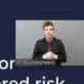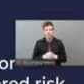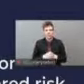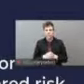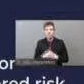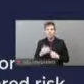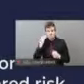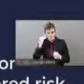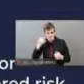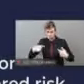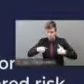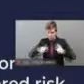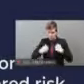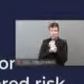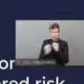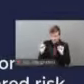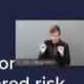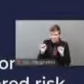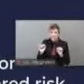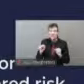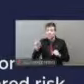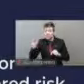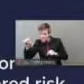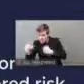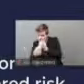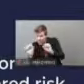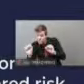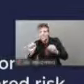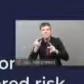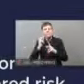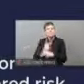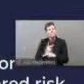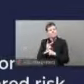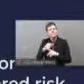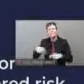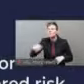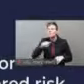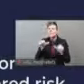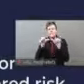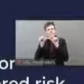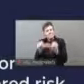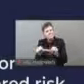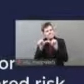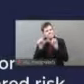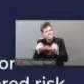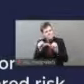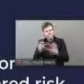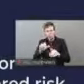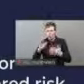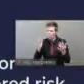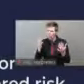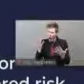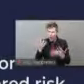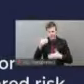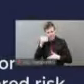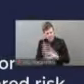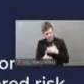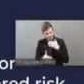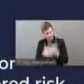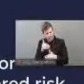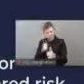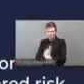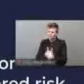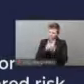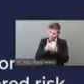really do have to continue to be incredibly dedicated to all of the public health measures that we are all now